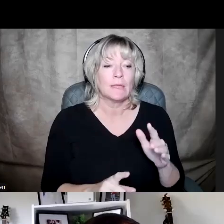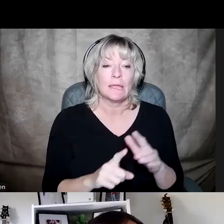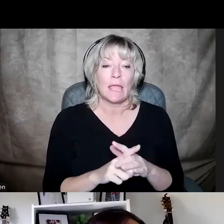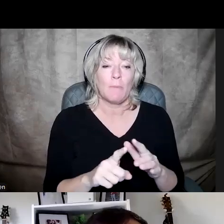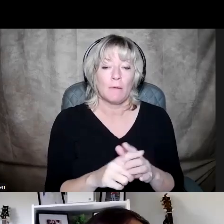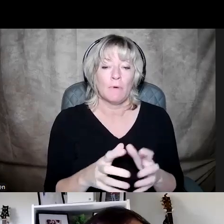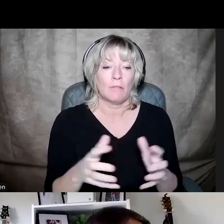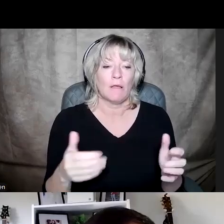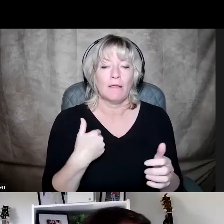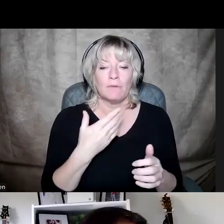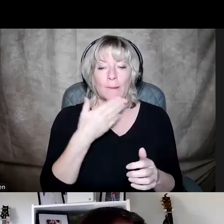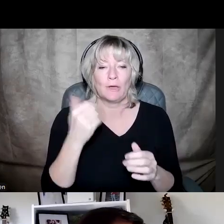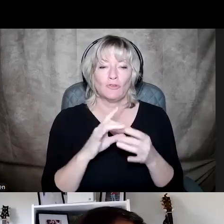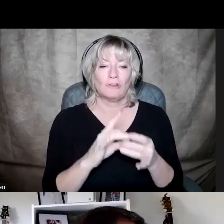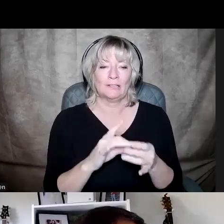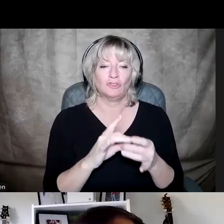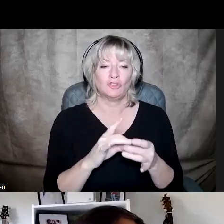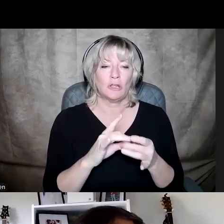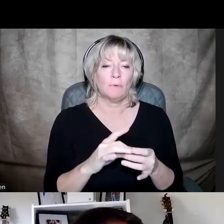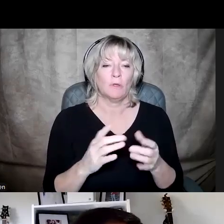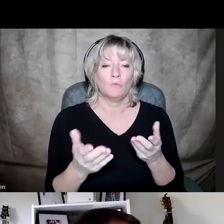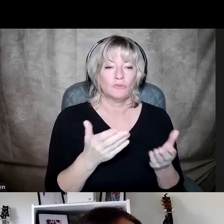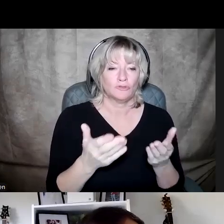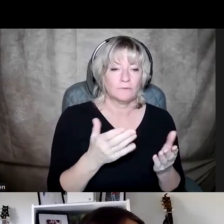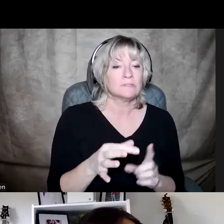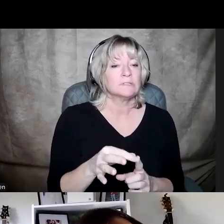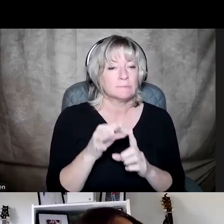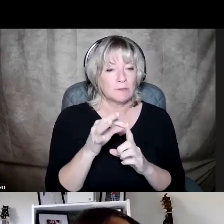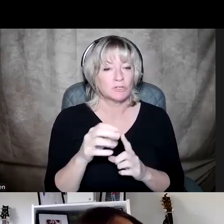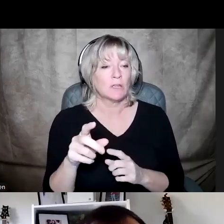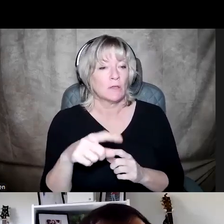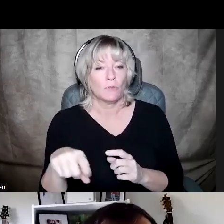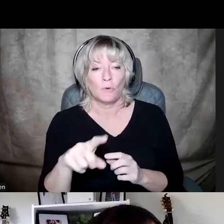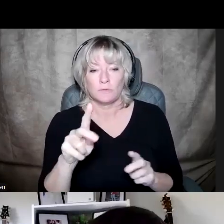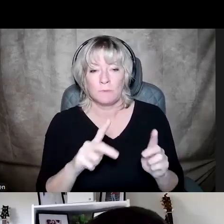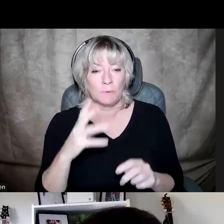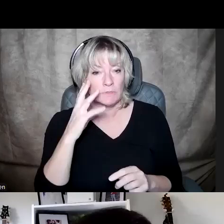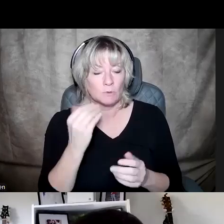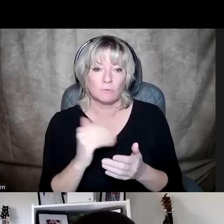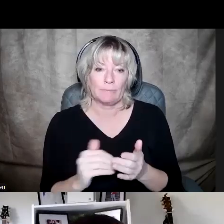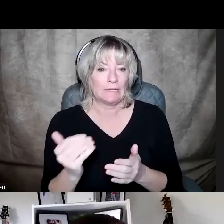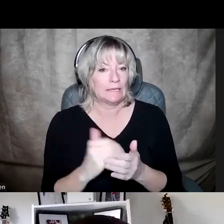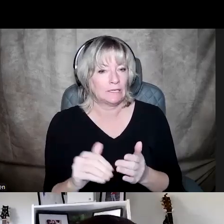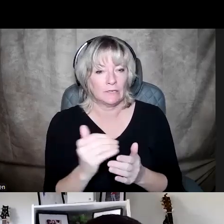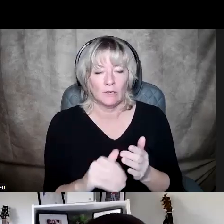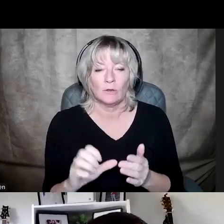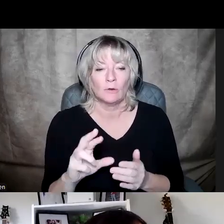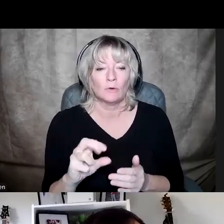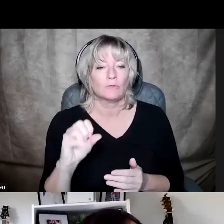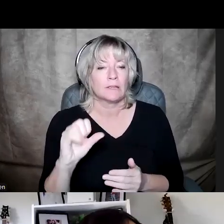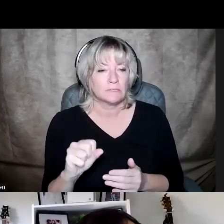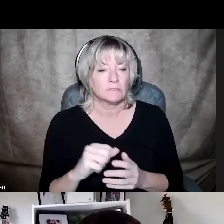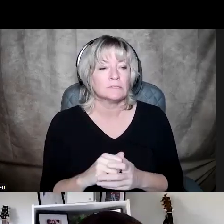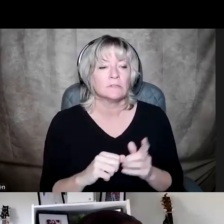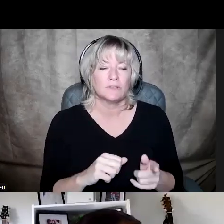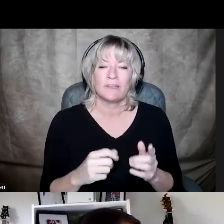better relationships and rapport building with service users, and particularly those that experience sort of repeated crises. So a number of them talking about